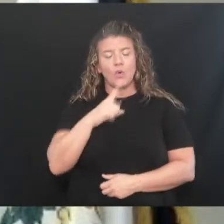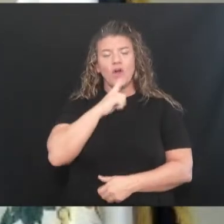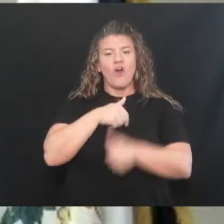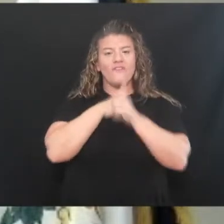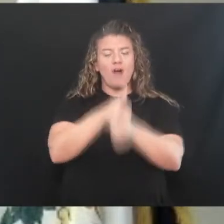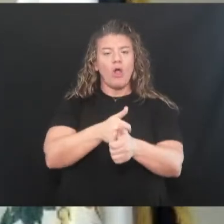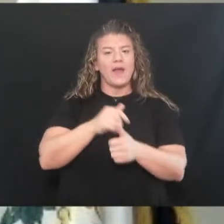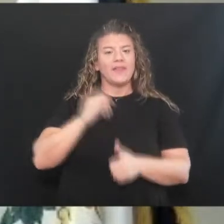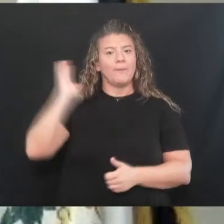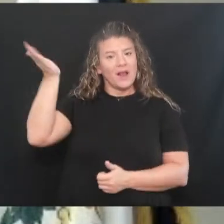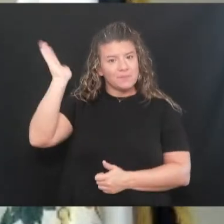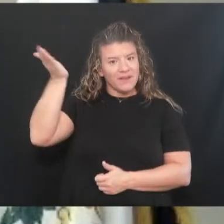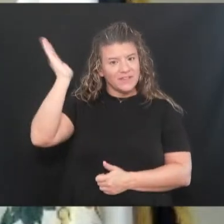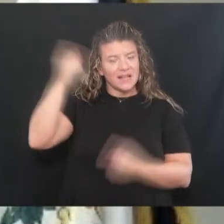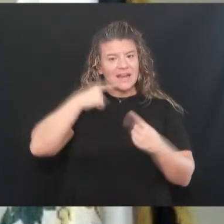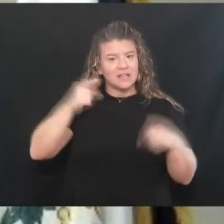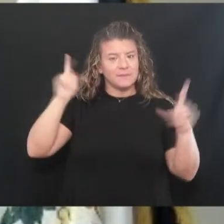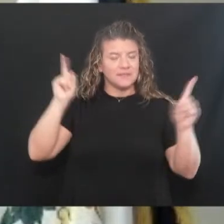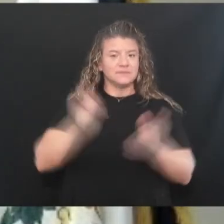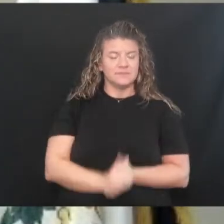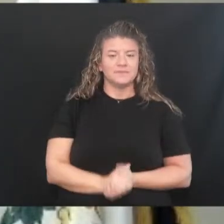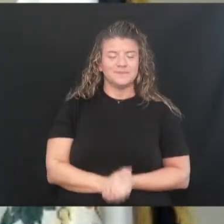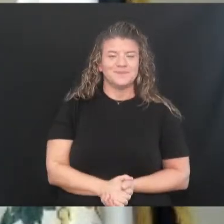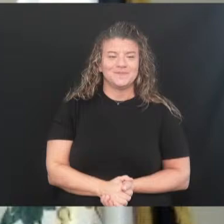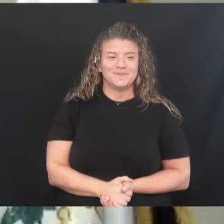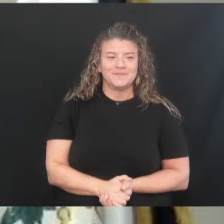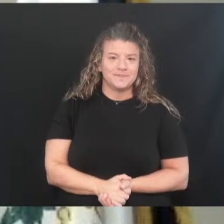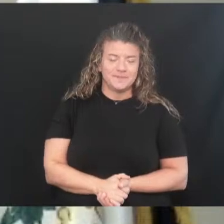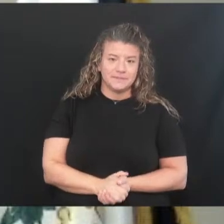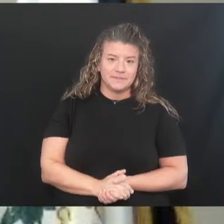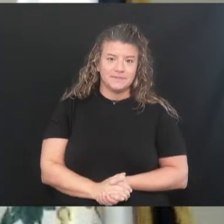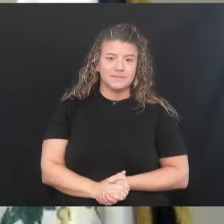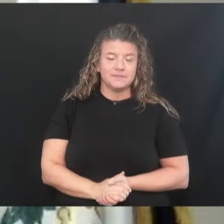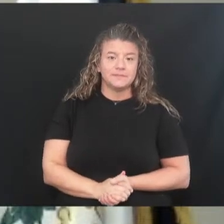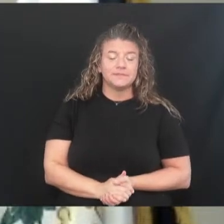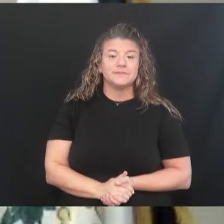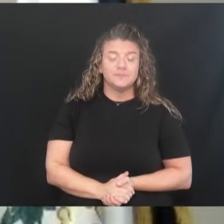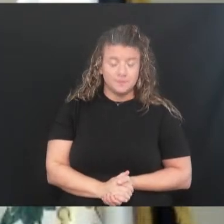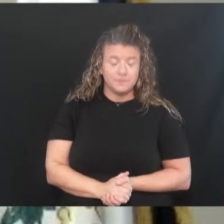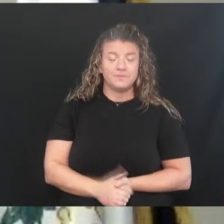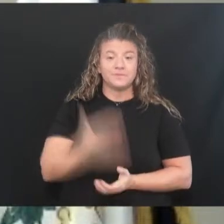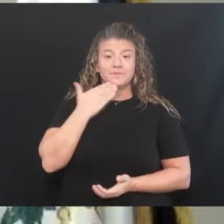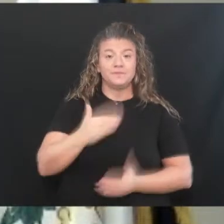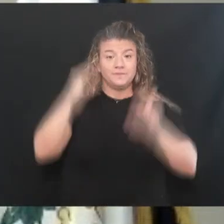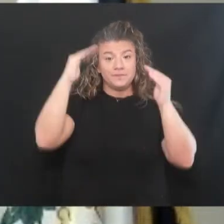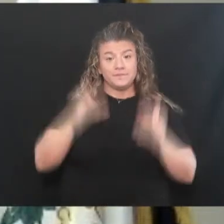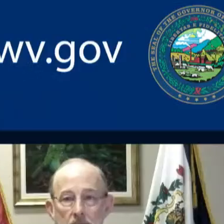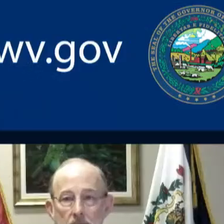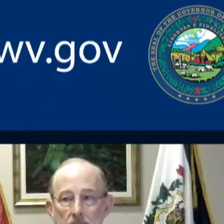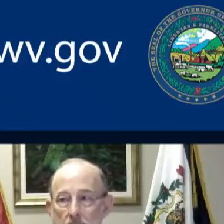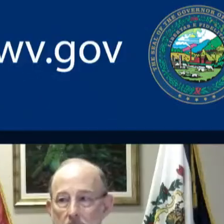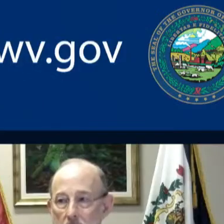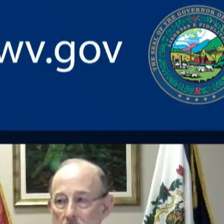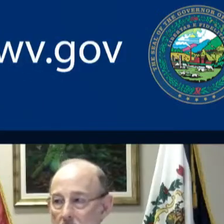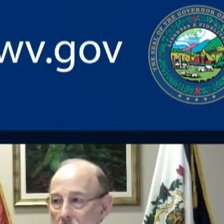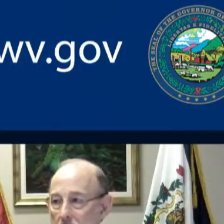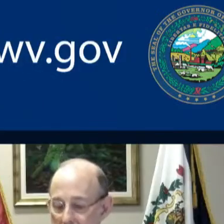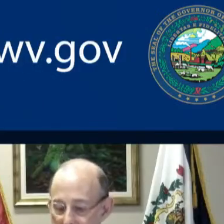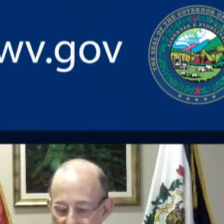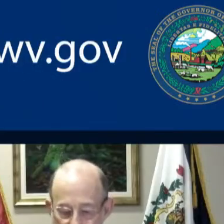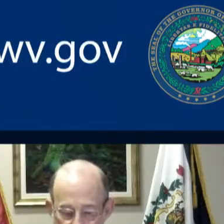press briefings to have current information for the briefings. Thank you. Yeah, thanks, Mark. Next to Evan Bevins with Ogden